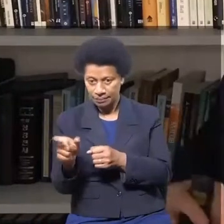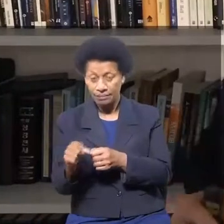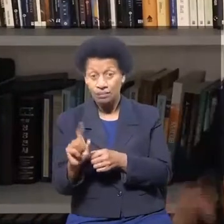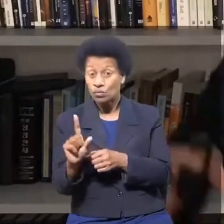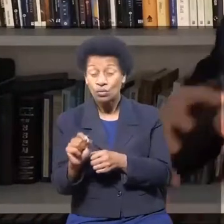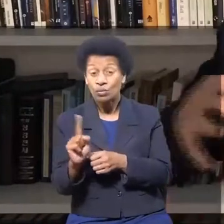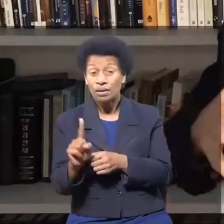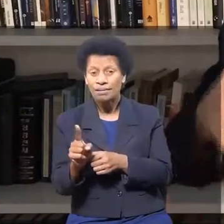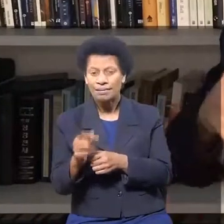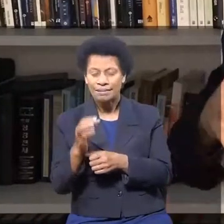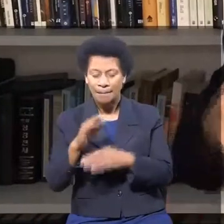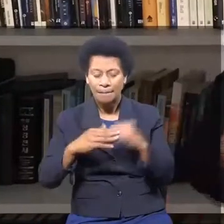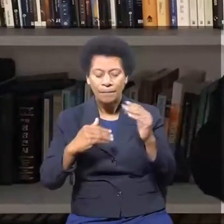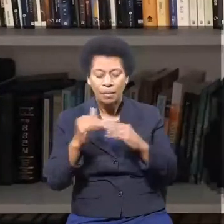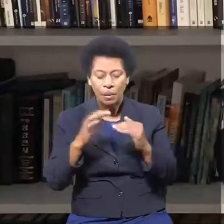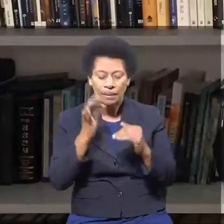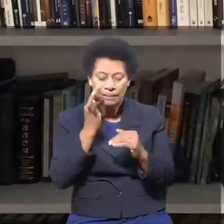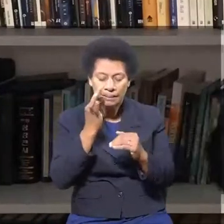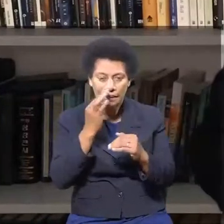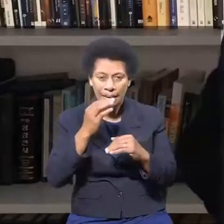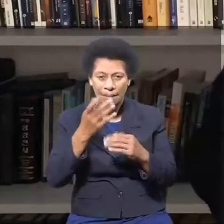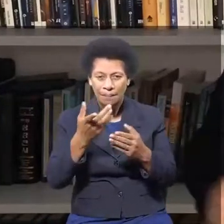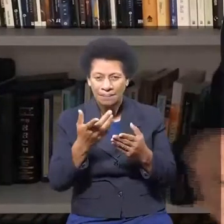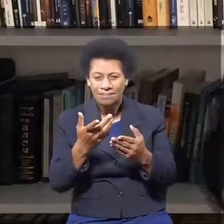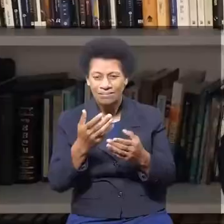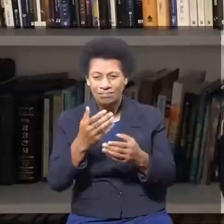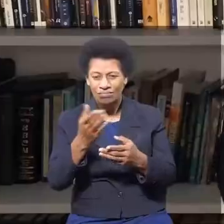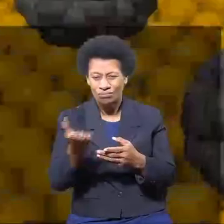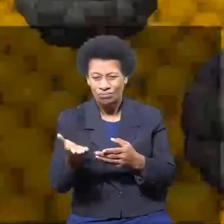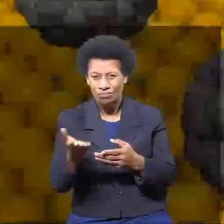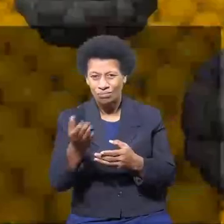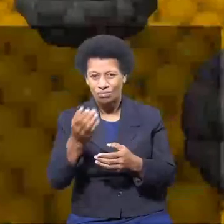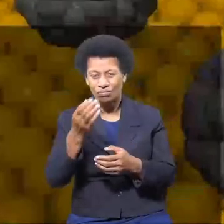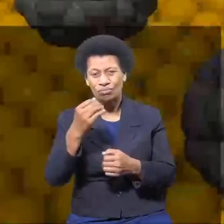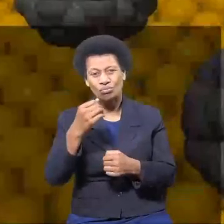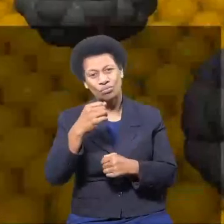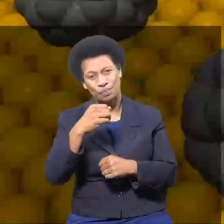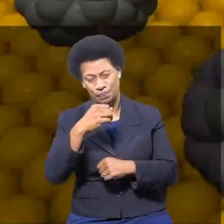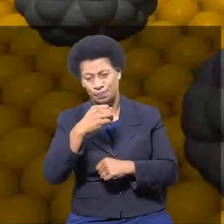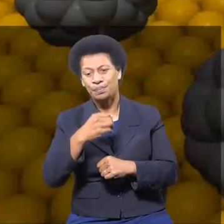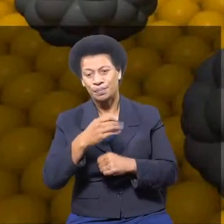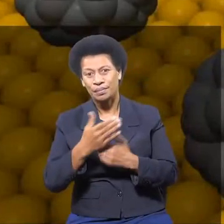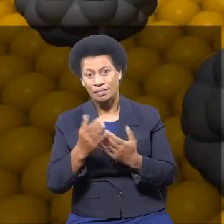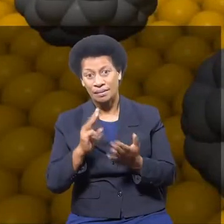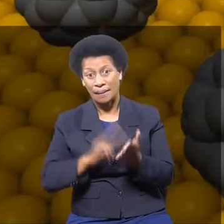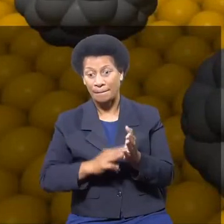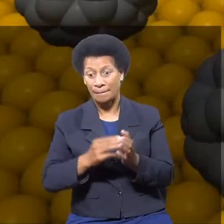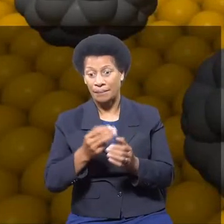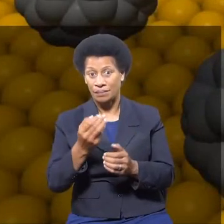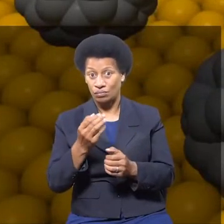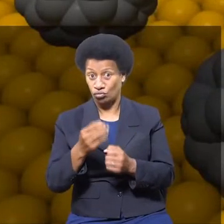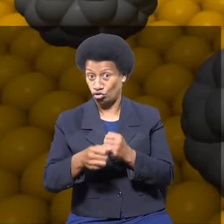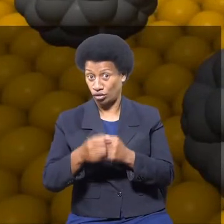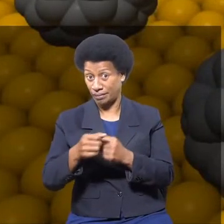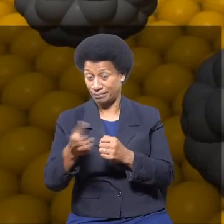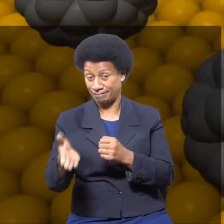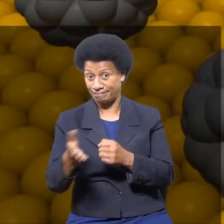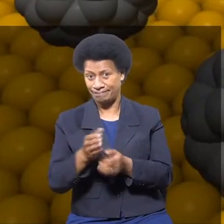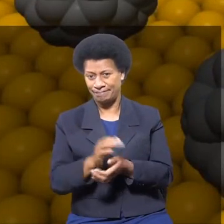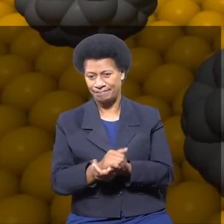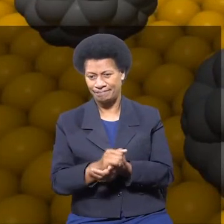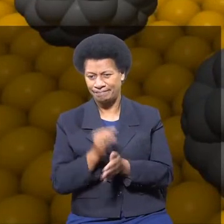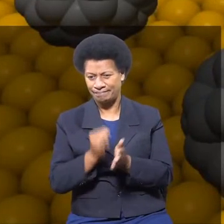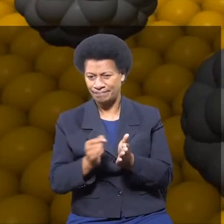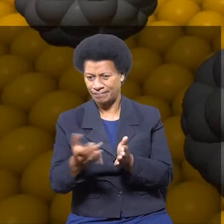he does is he builds little machines out of molecules. Here's one of the machines that he has built. It's a molecular car, so he